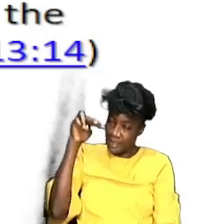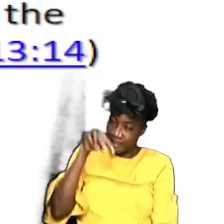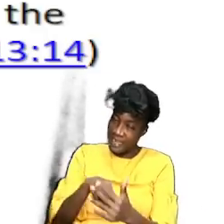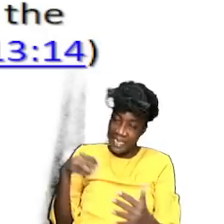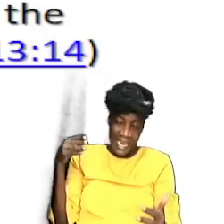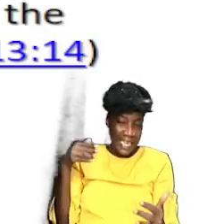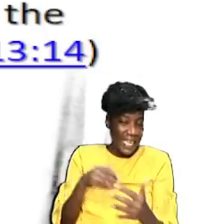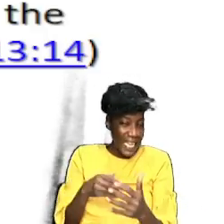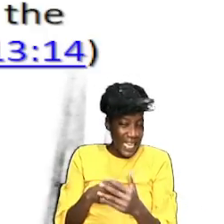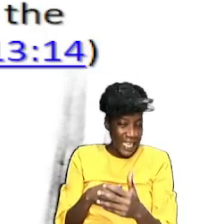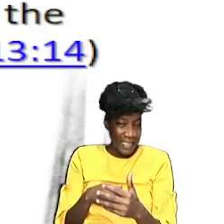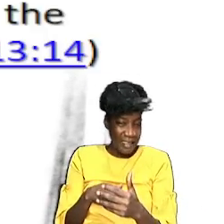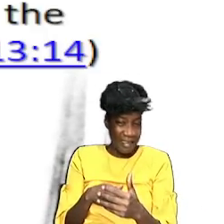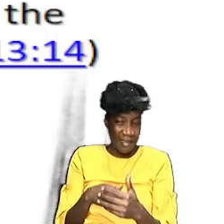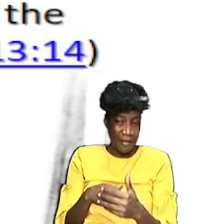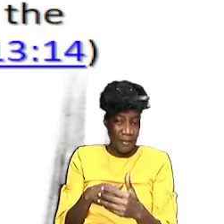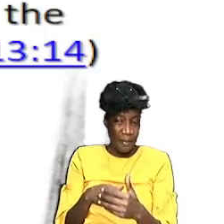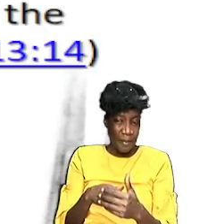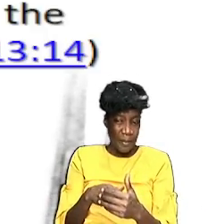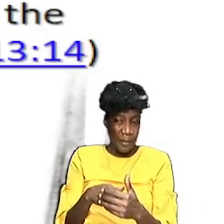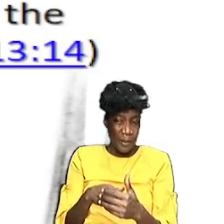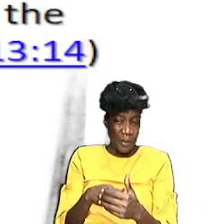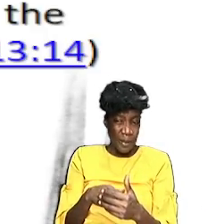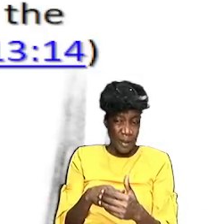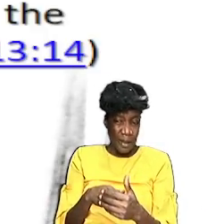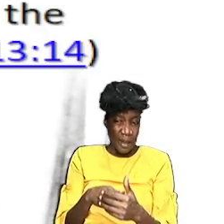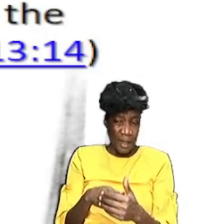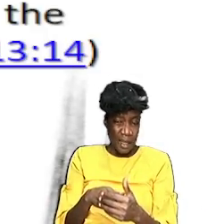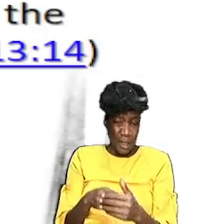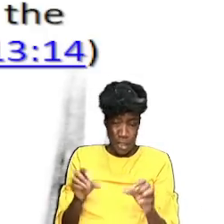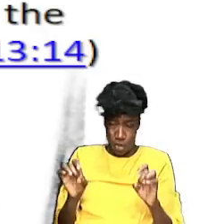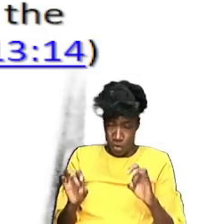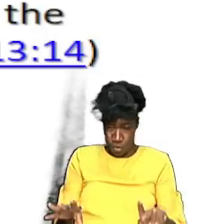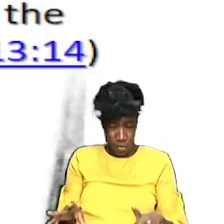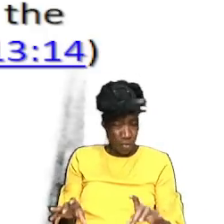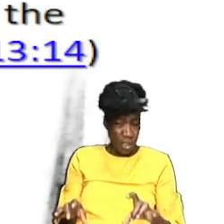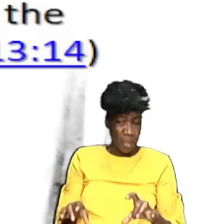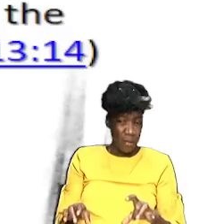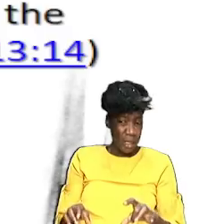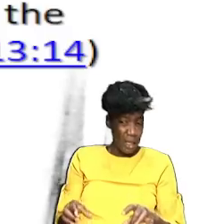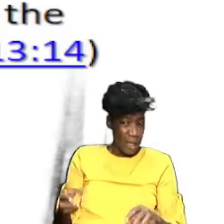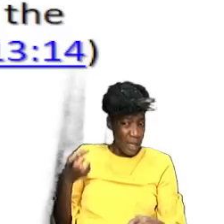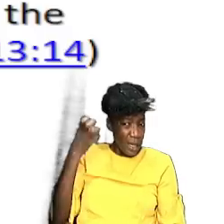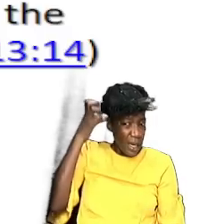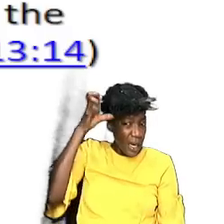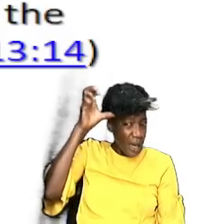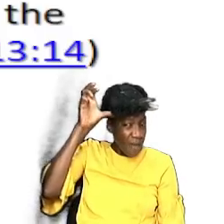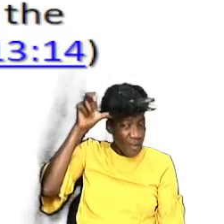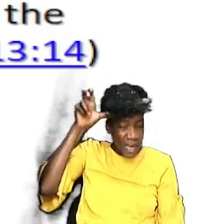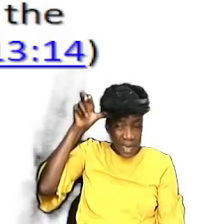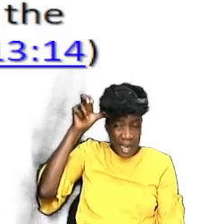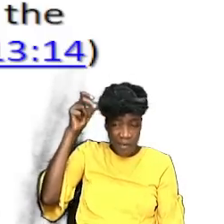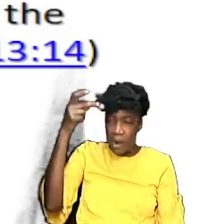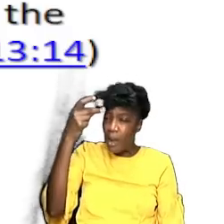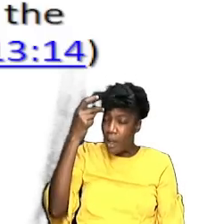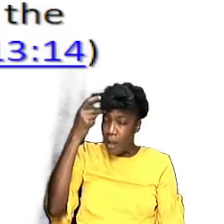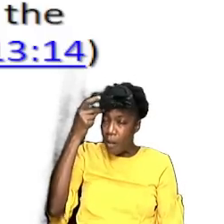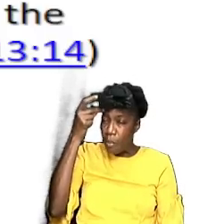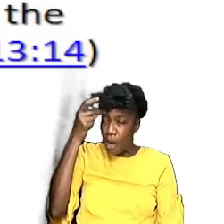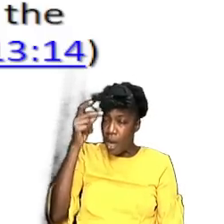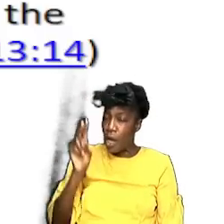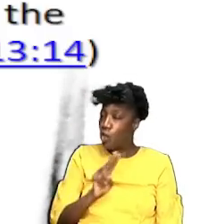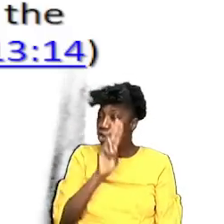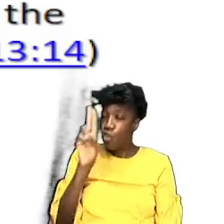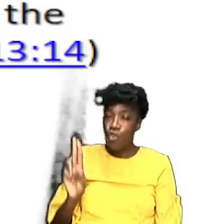the schemes or the trickery of the devil. Amen. So Paul was using